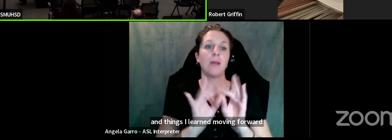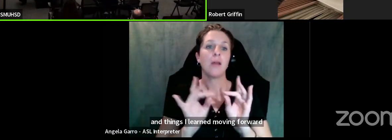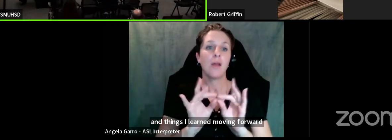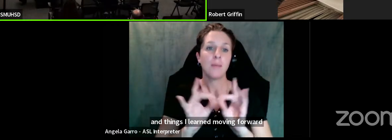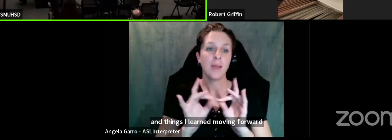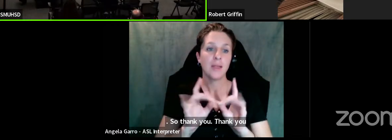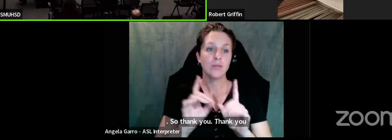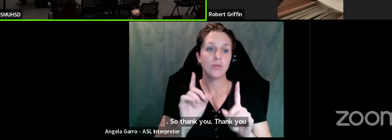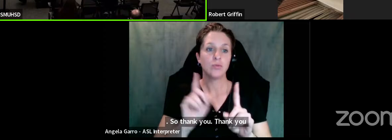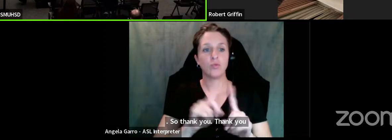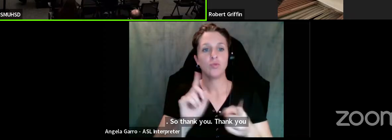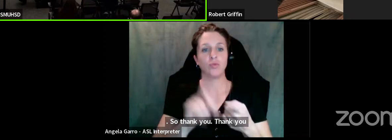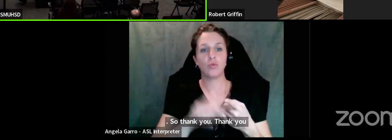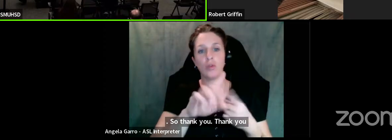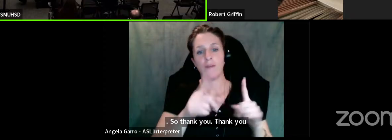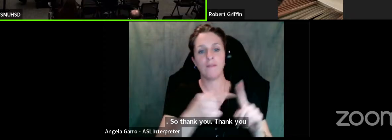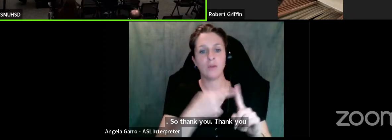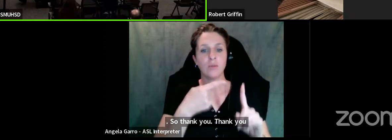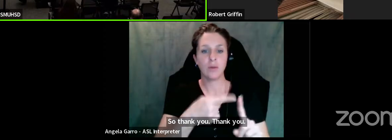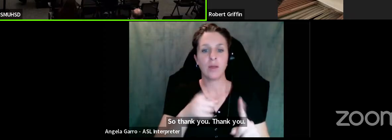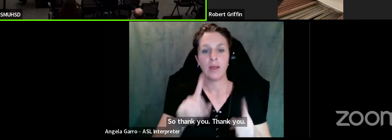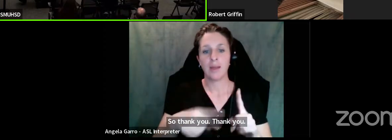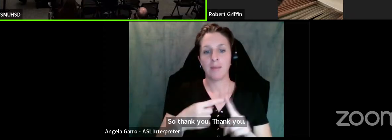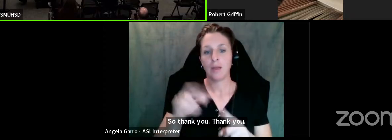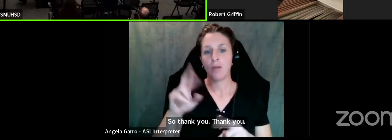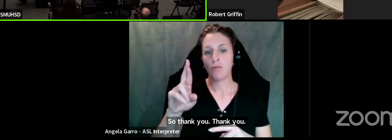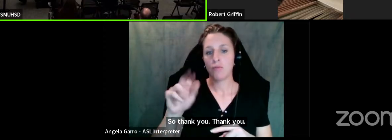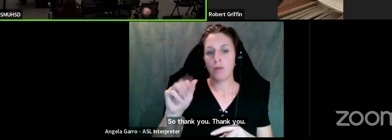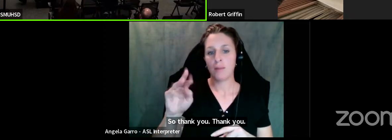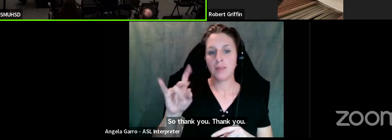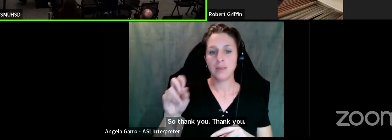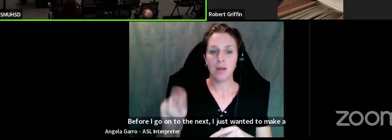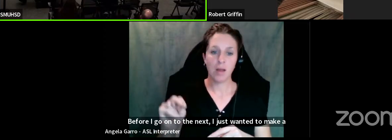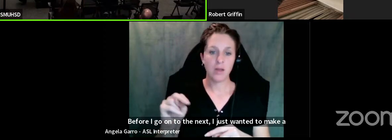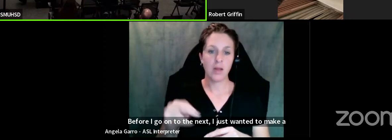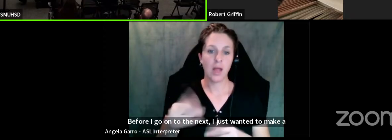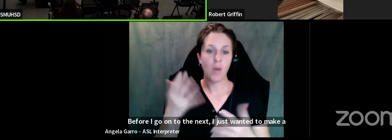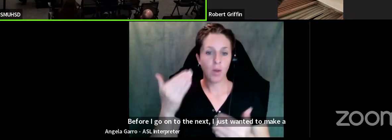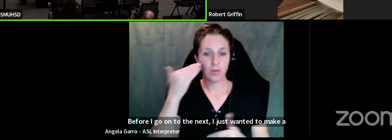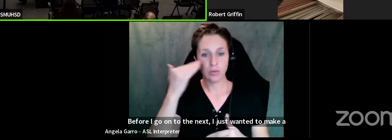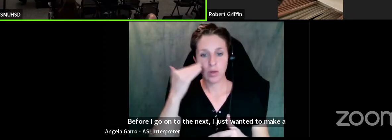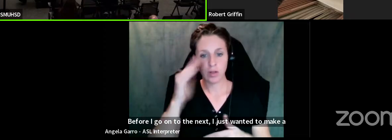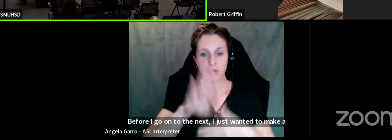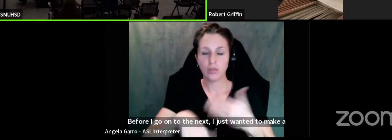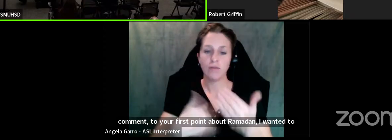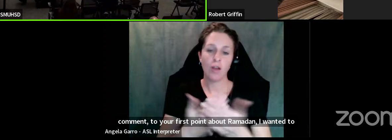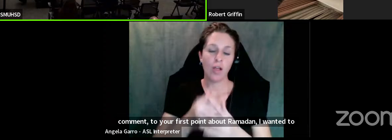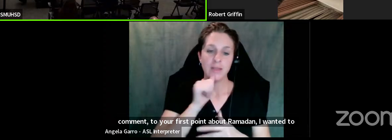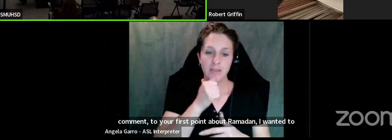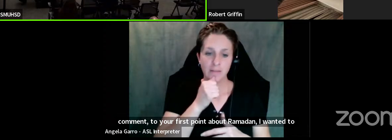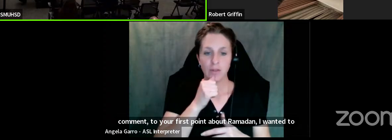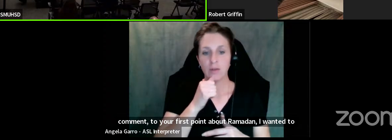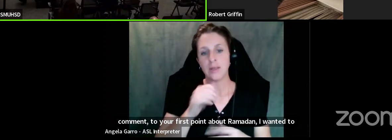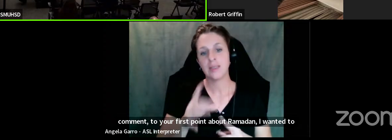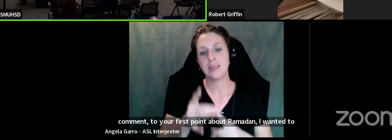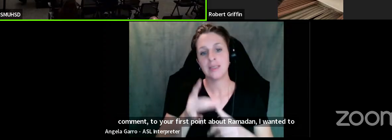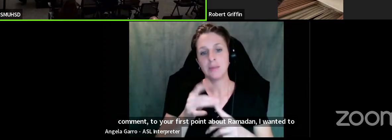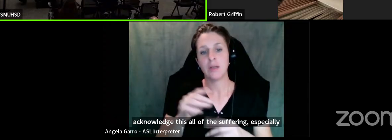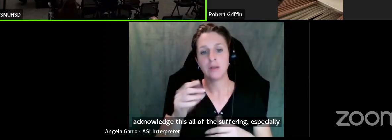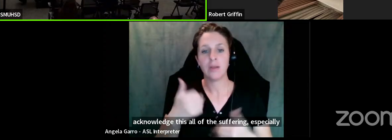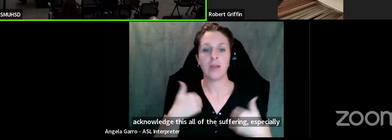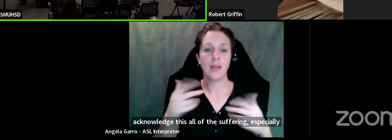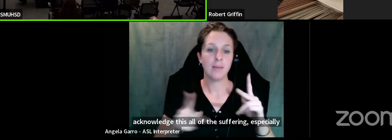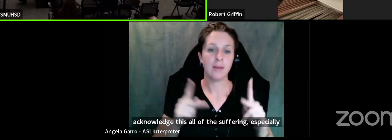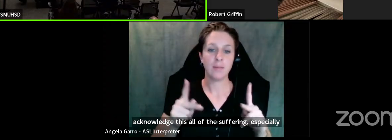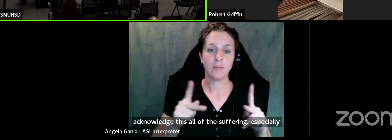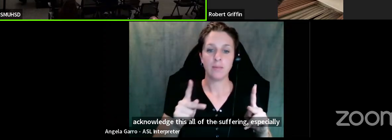to your first point about Ramadan. I wanted to acknowledge just all of the suffering, especially the young people that